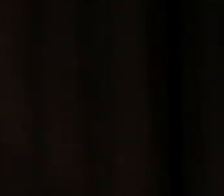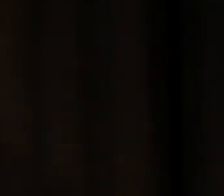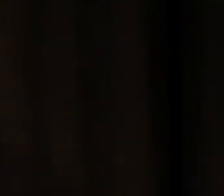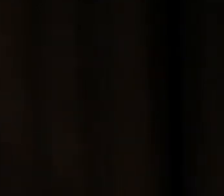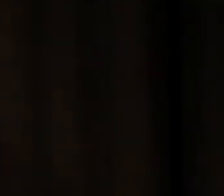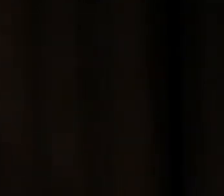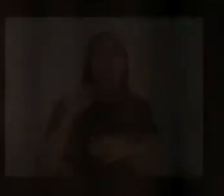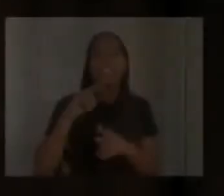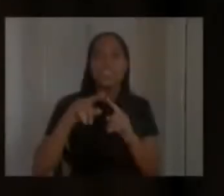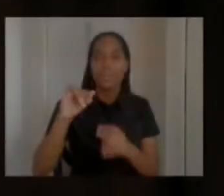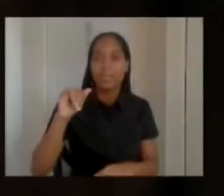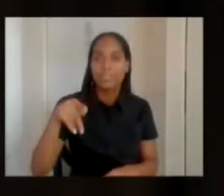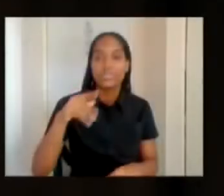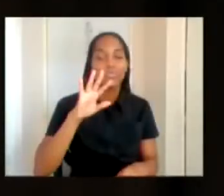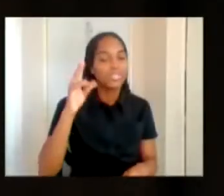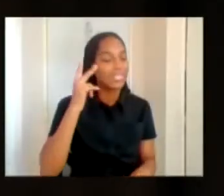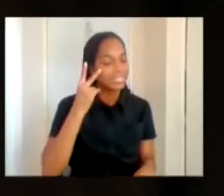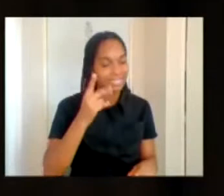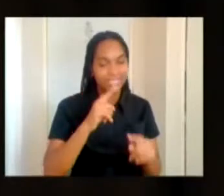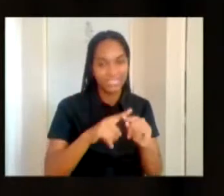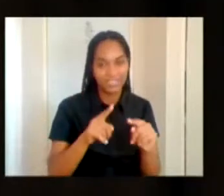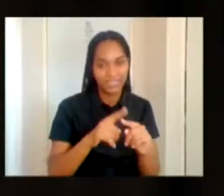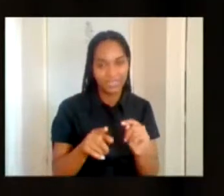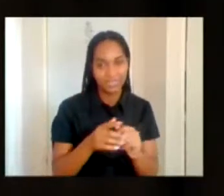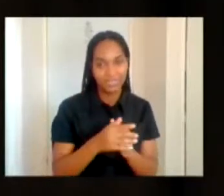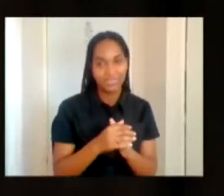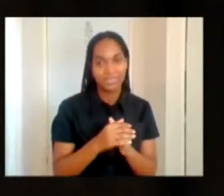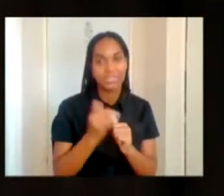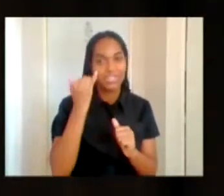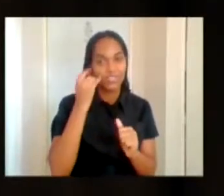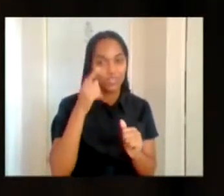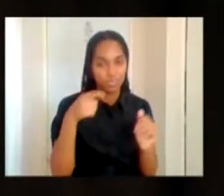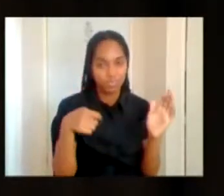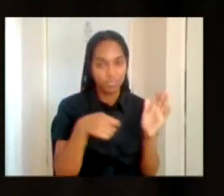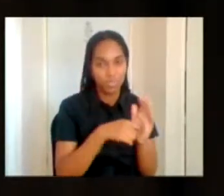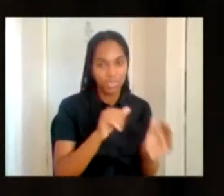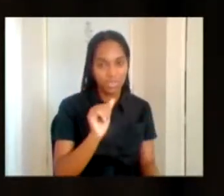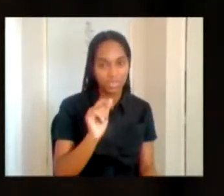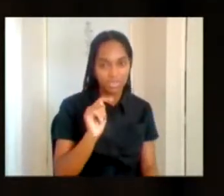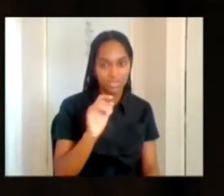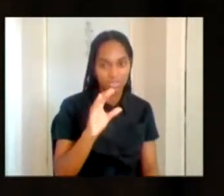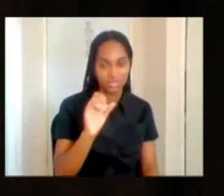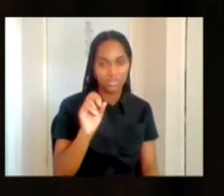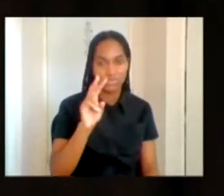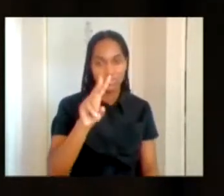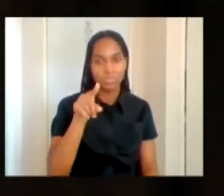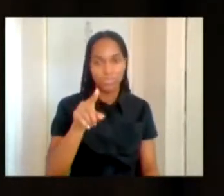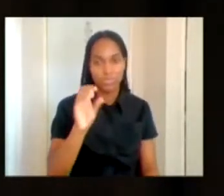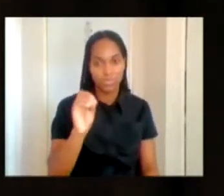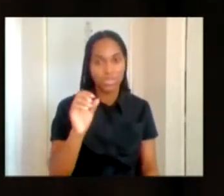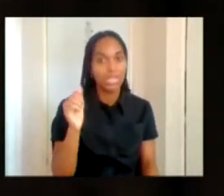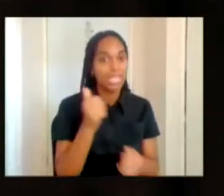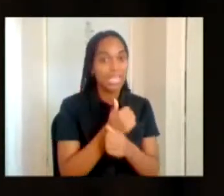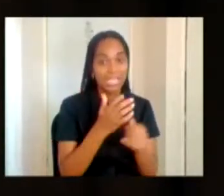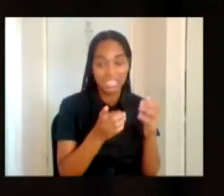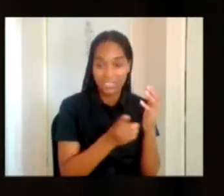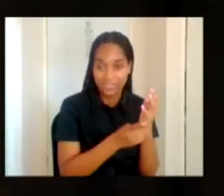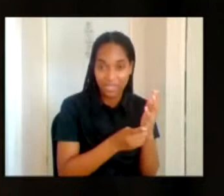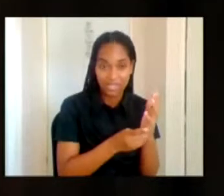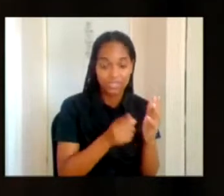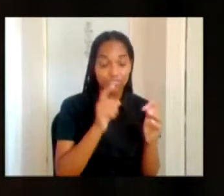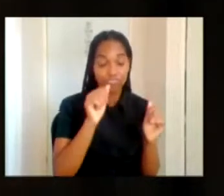will be the same case for Atsc 3.0. If you plug in Atsc 3.0 to any devices, and then you start